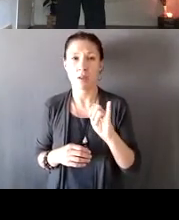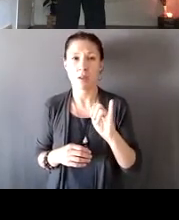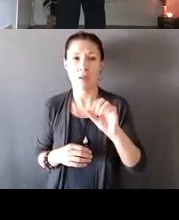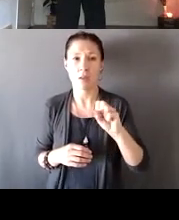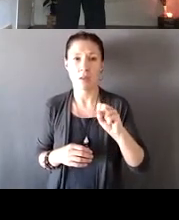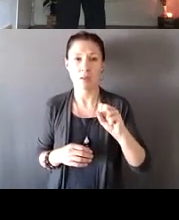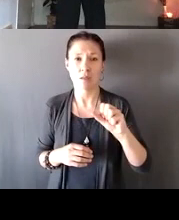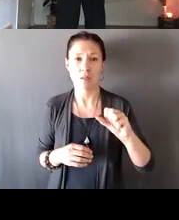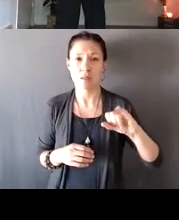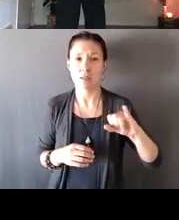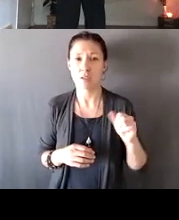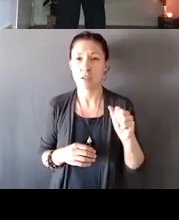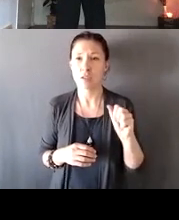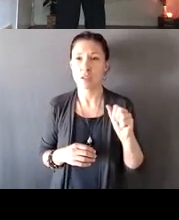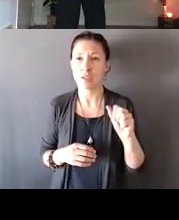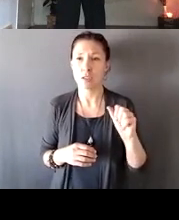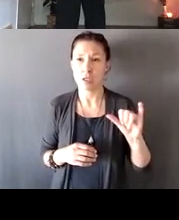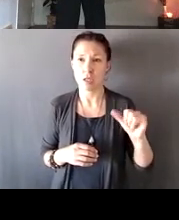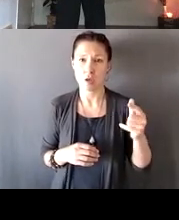Guru